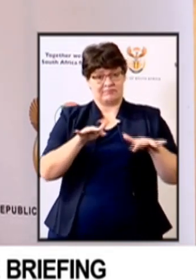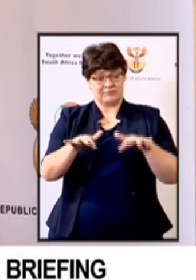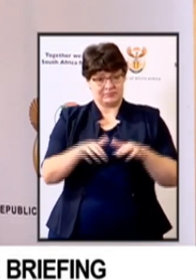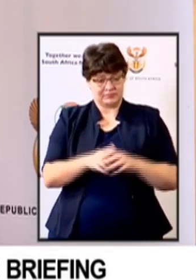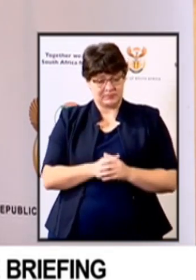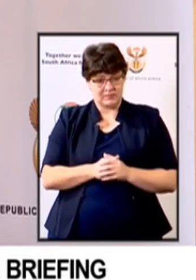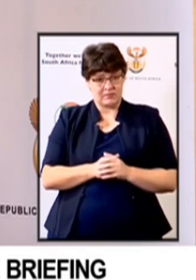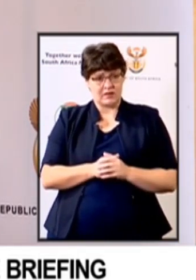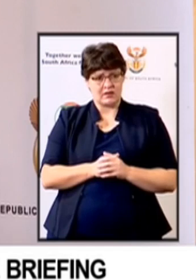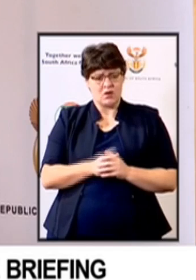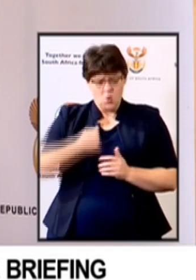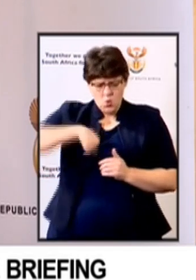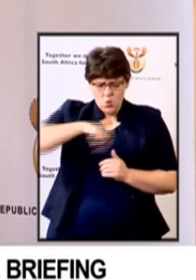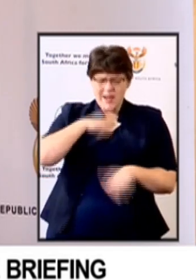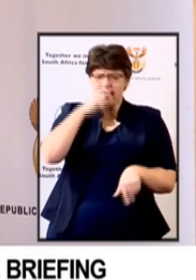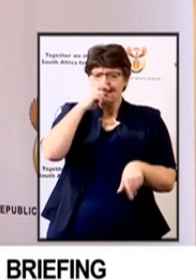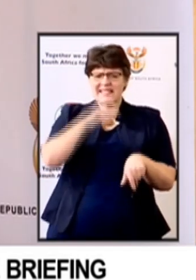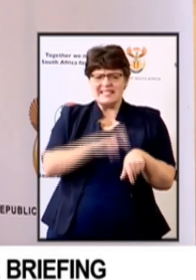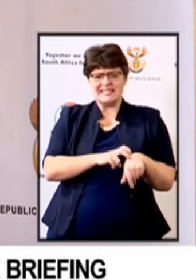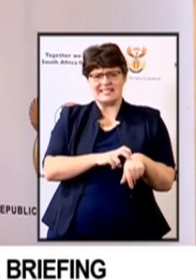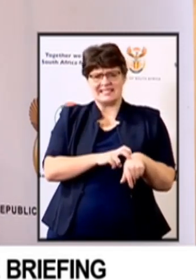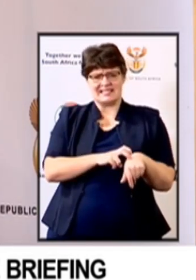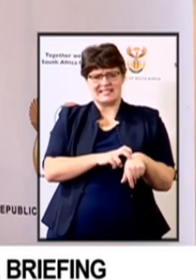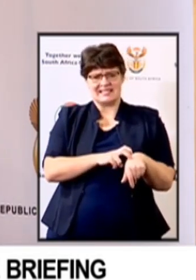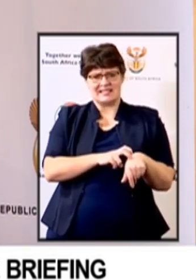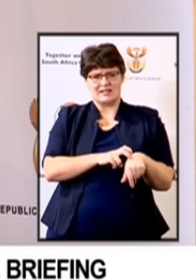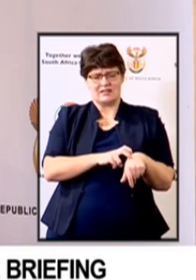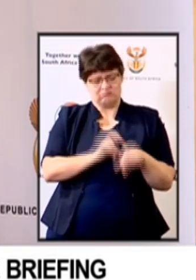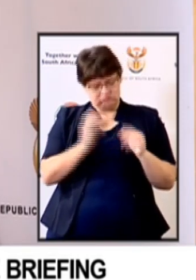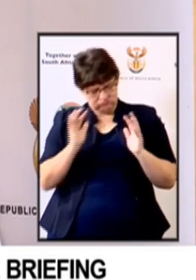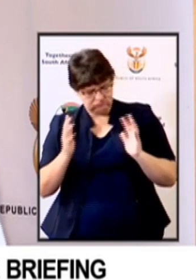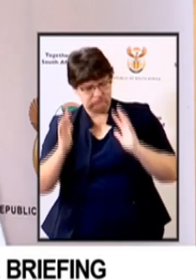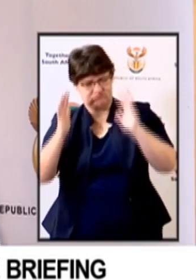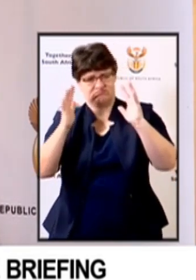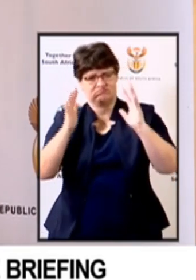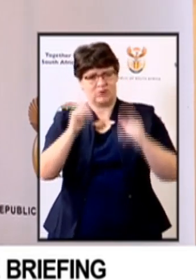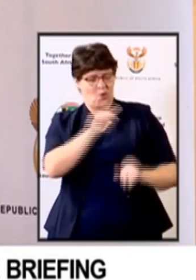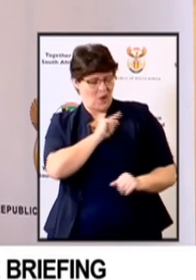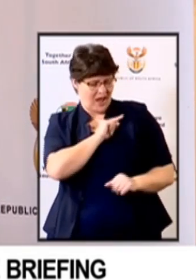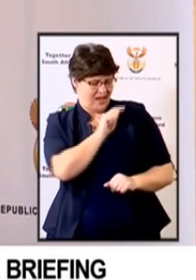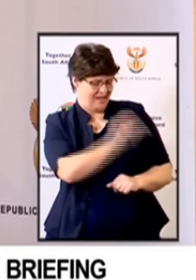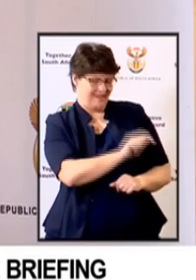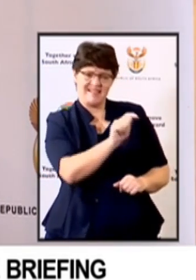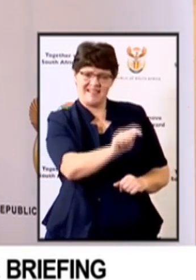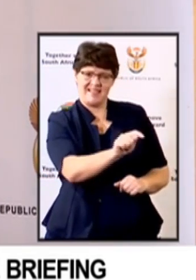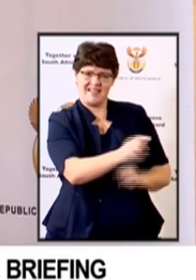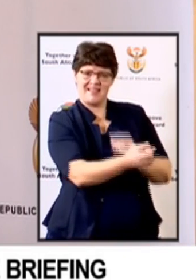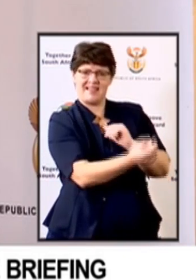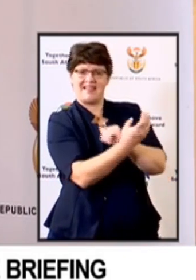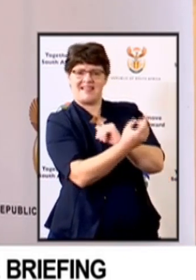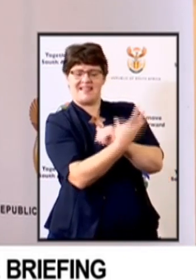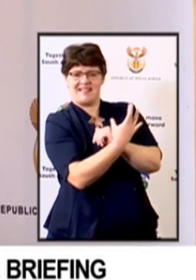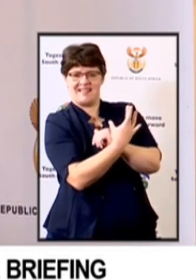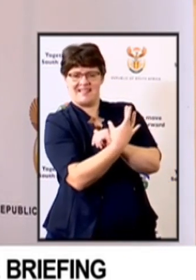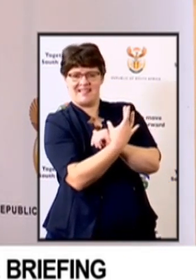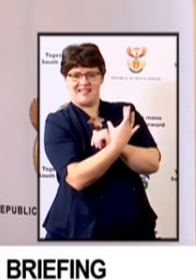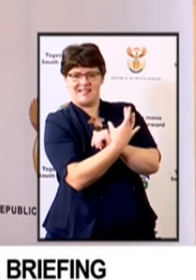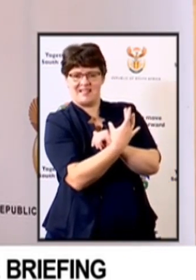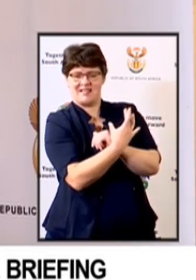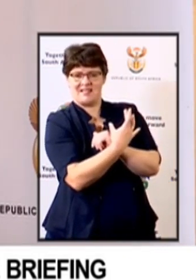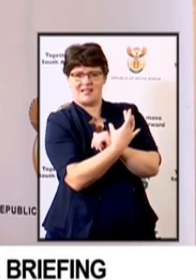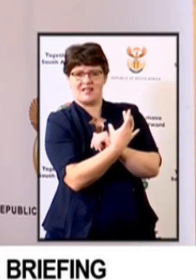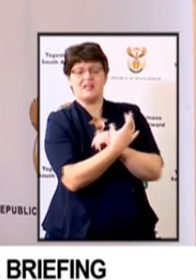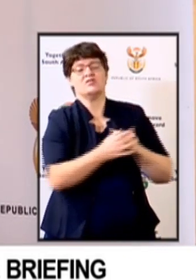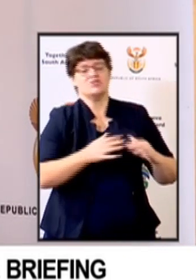to value these contributions by our experts in